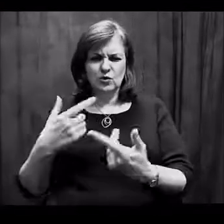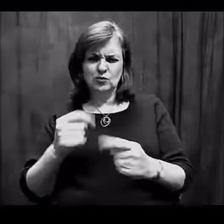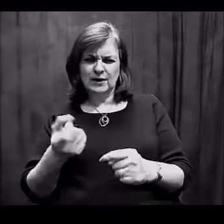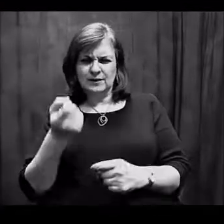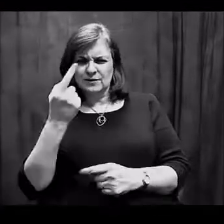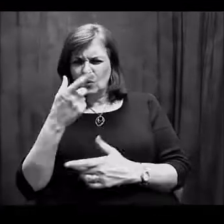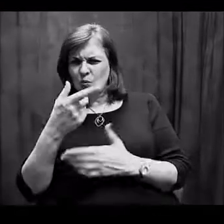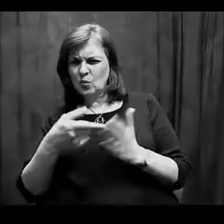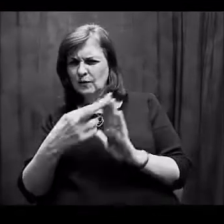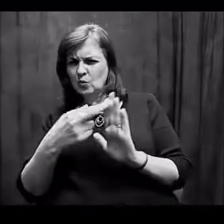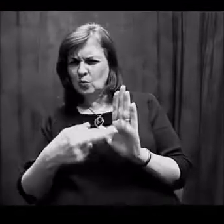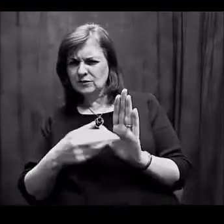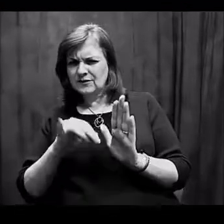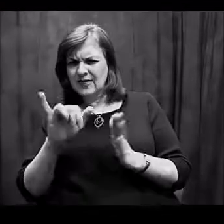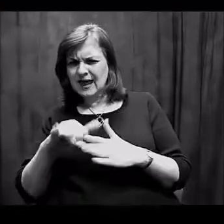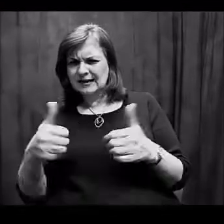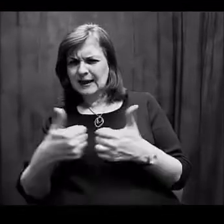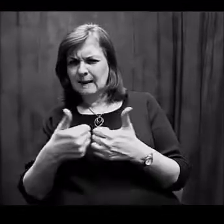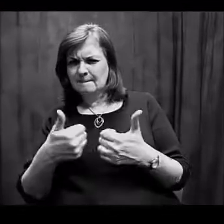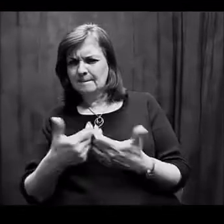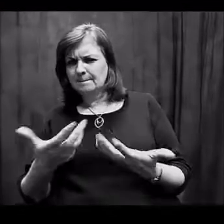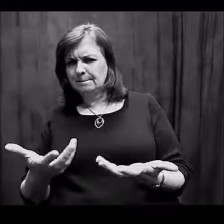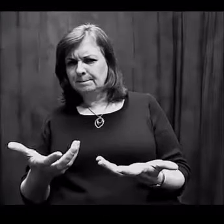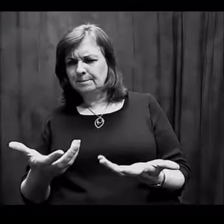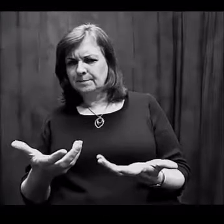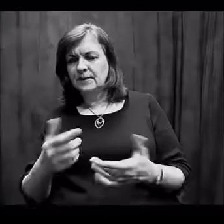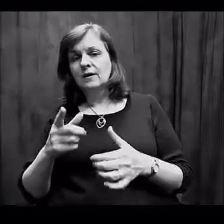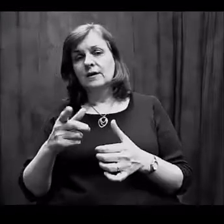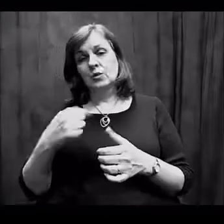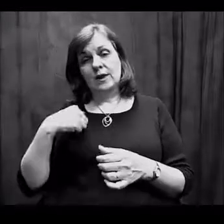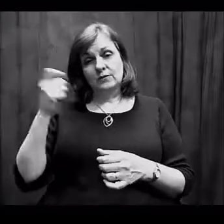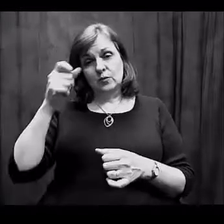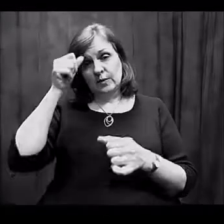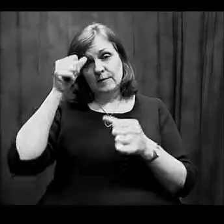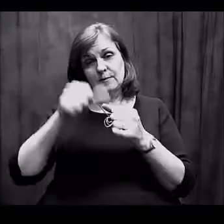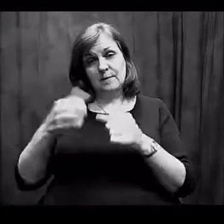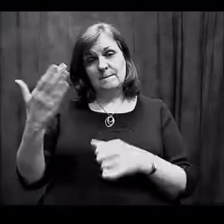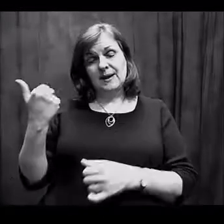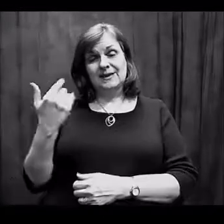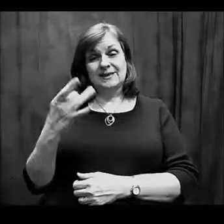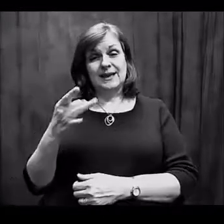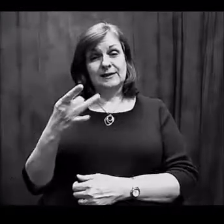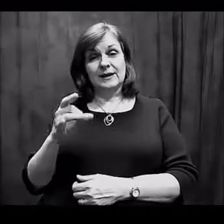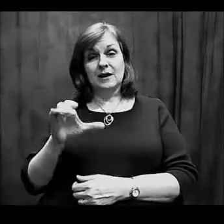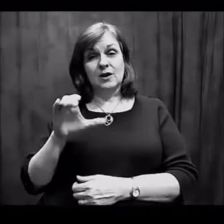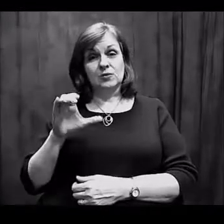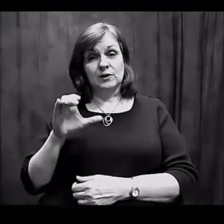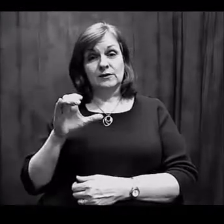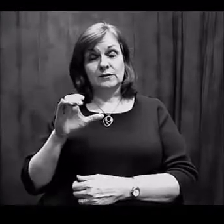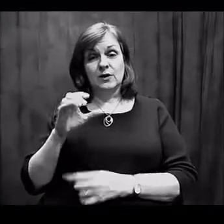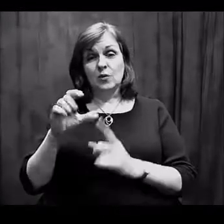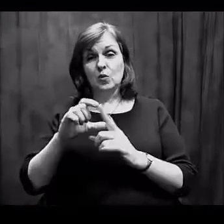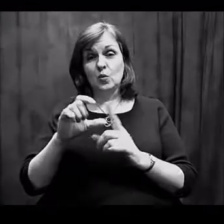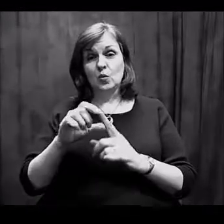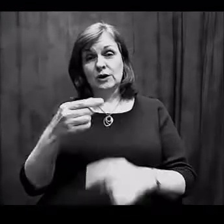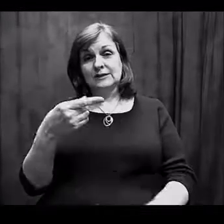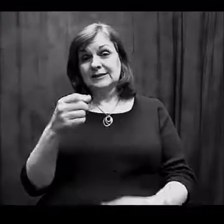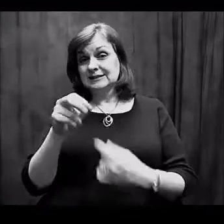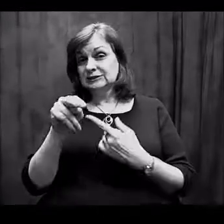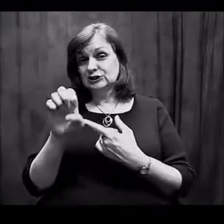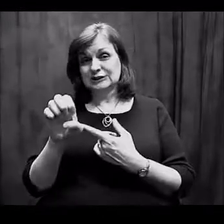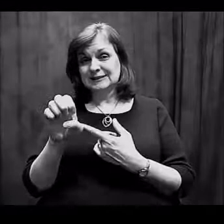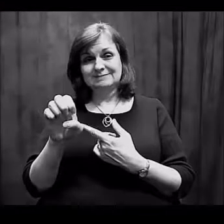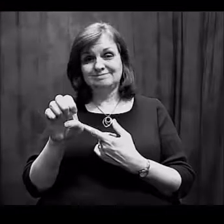trying to understand what the rules were of the game. Now we have to keep in mind that in the